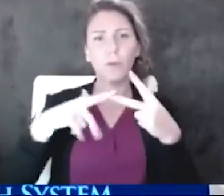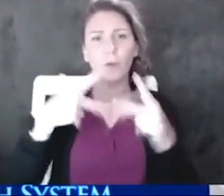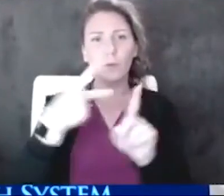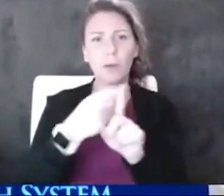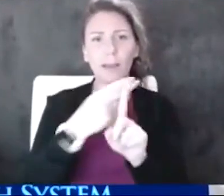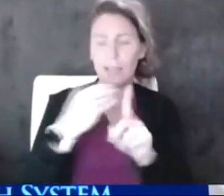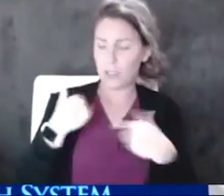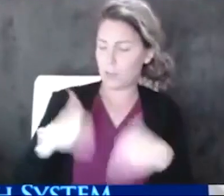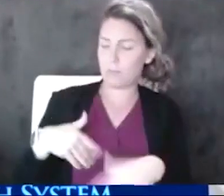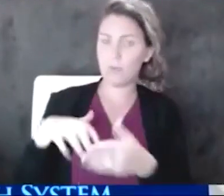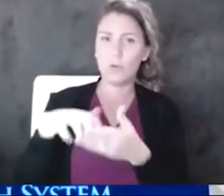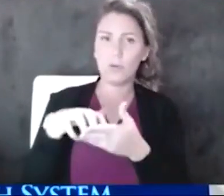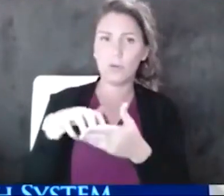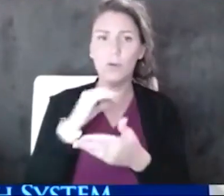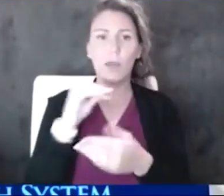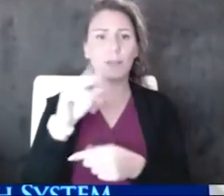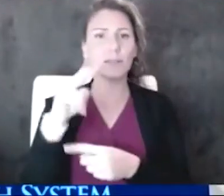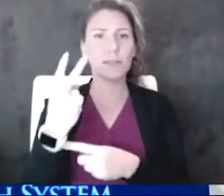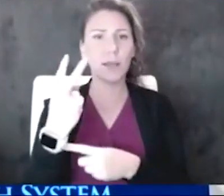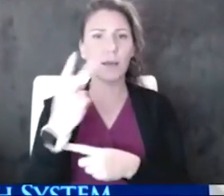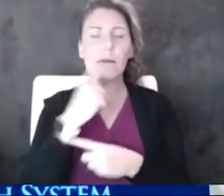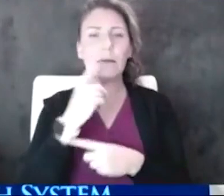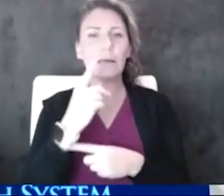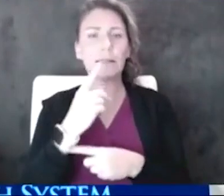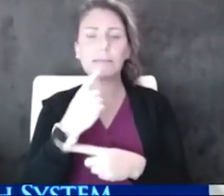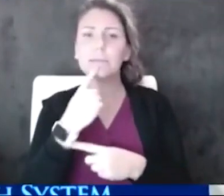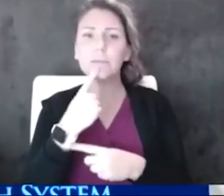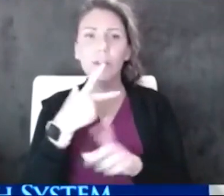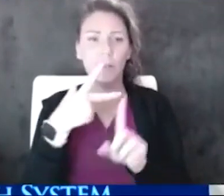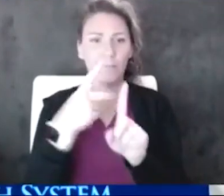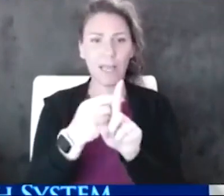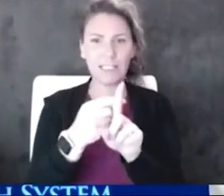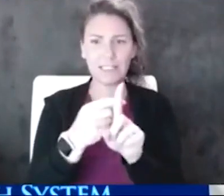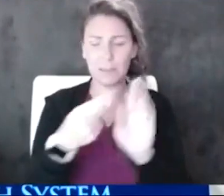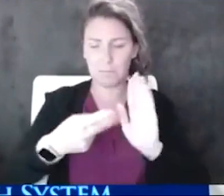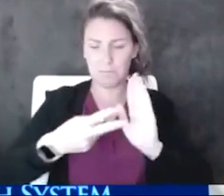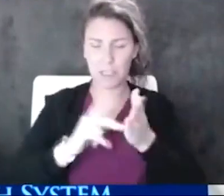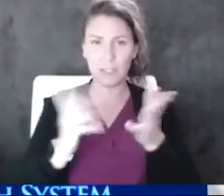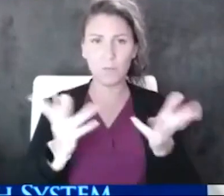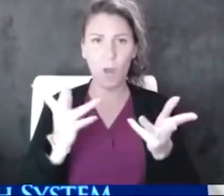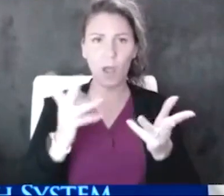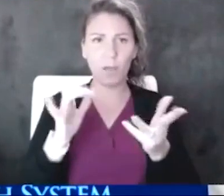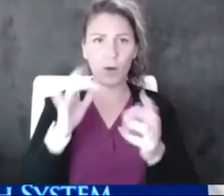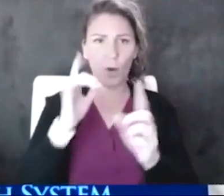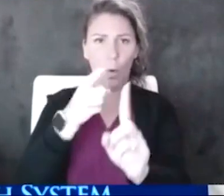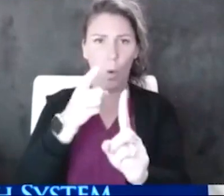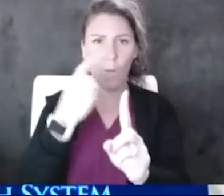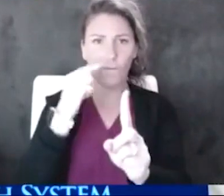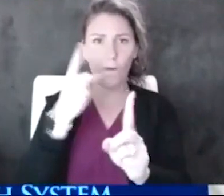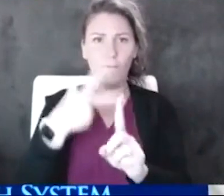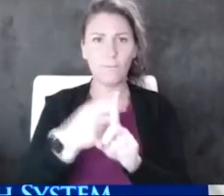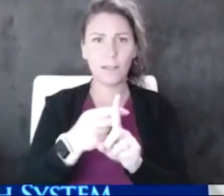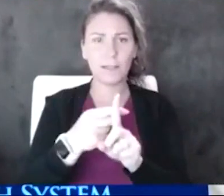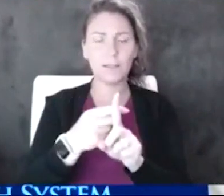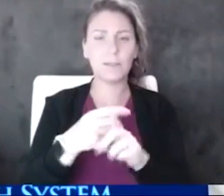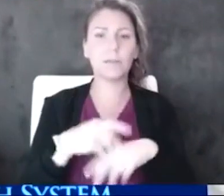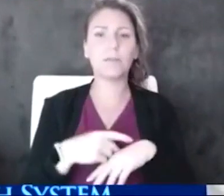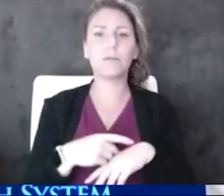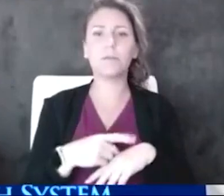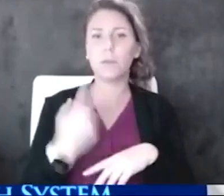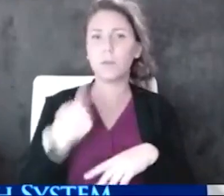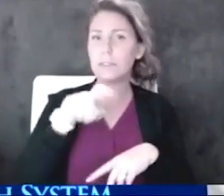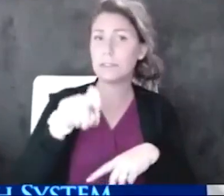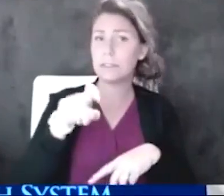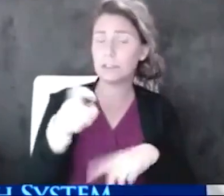And the second thing they really said, look, vaccination, what is it meant to do? What is your goal of vaccination? And we've had to shift a little bit, let's be honest.